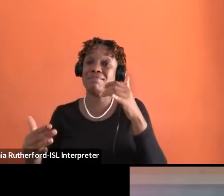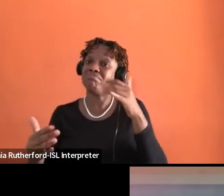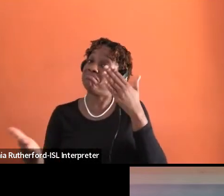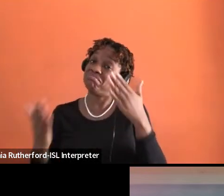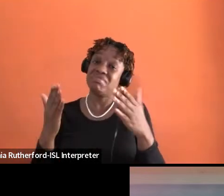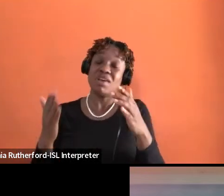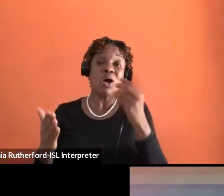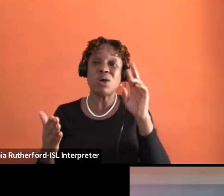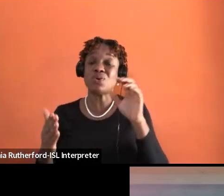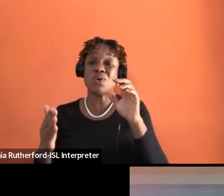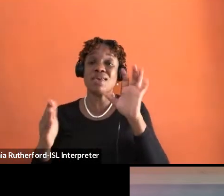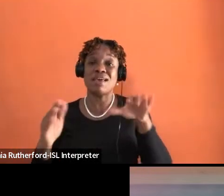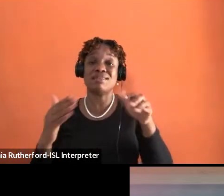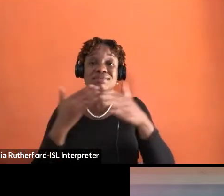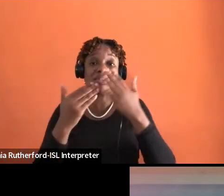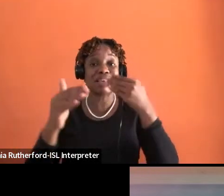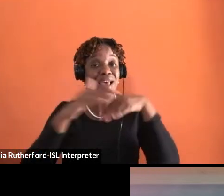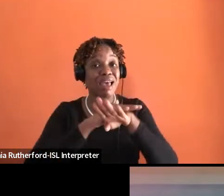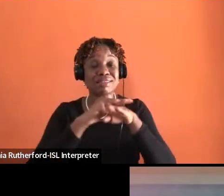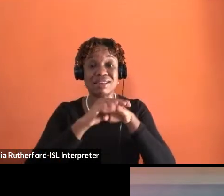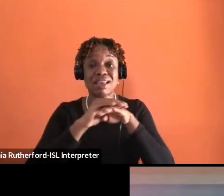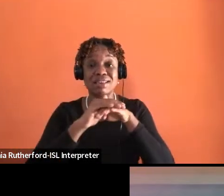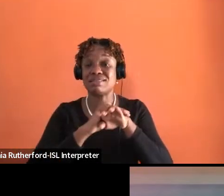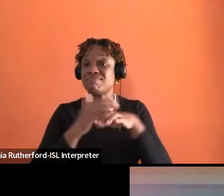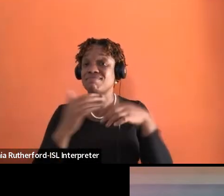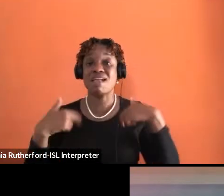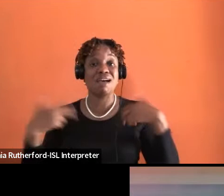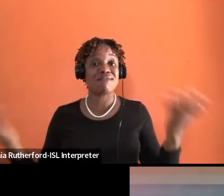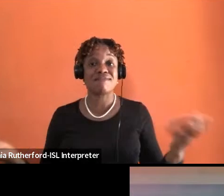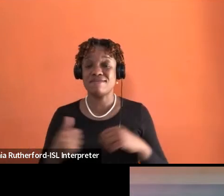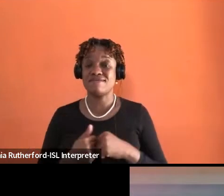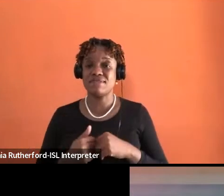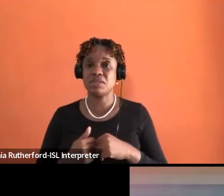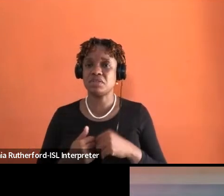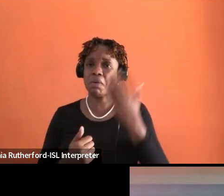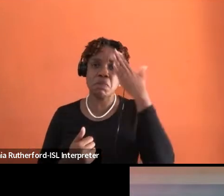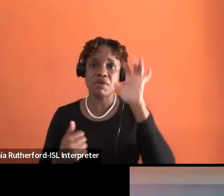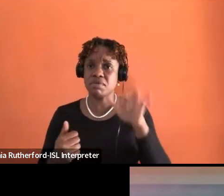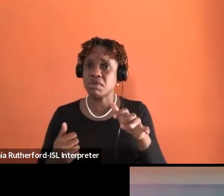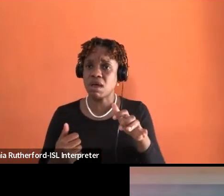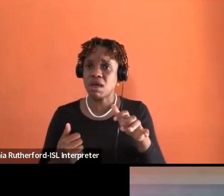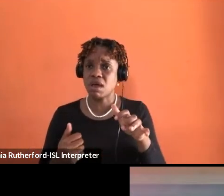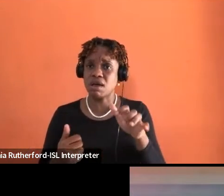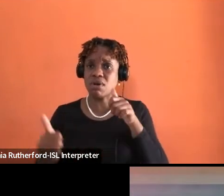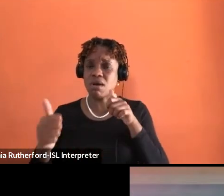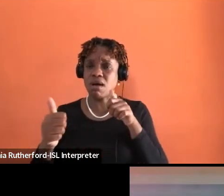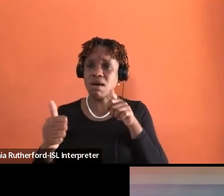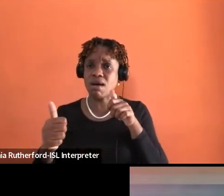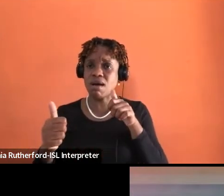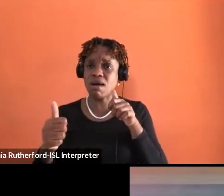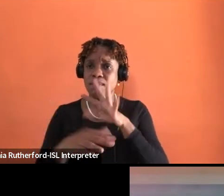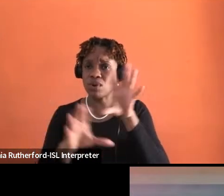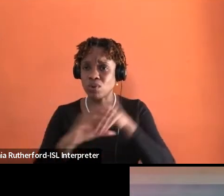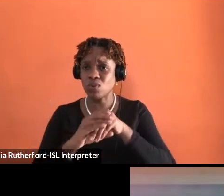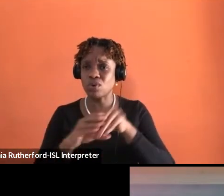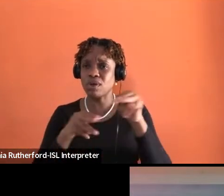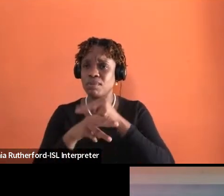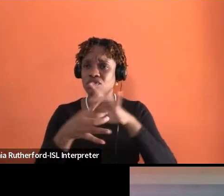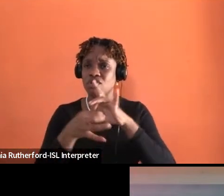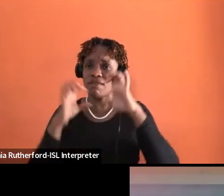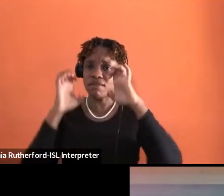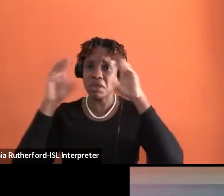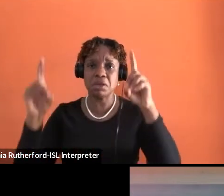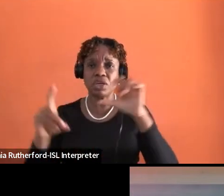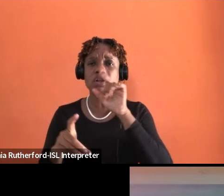So I'm not sure if this would fall within the Ministry of Education or I'm not sure which ministry it would fall